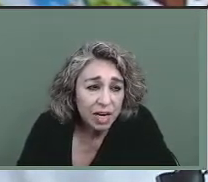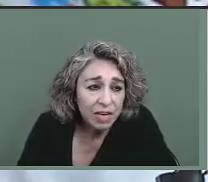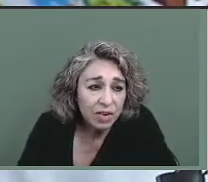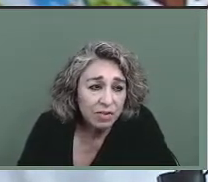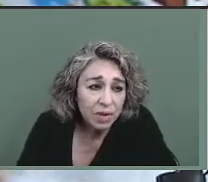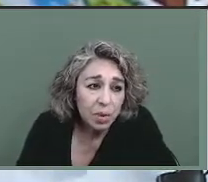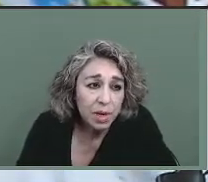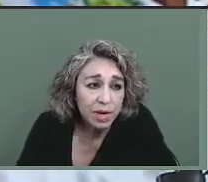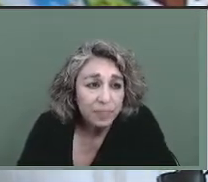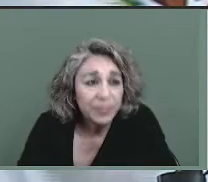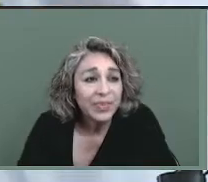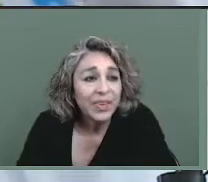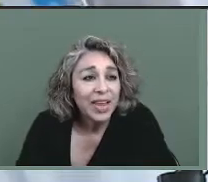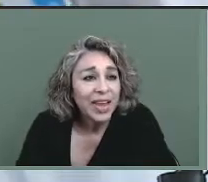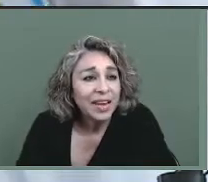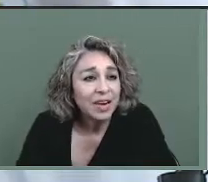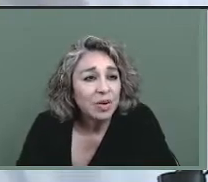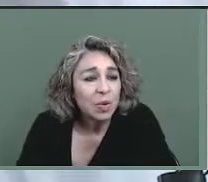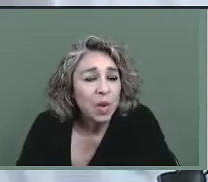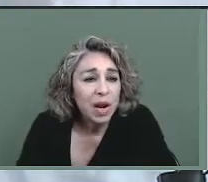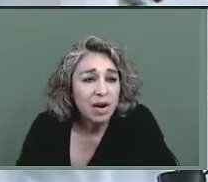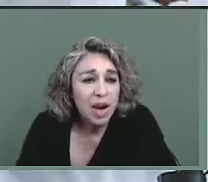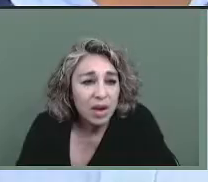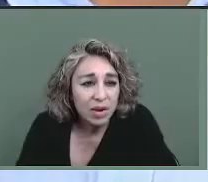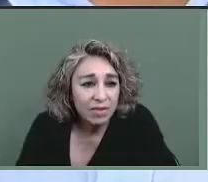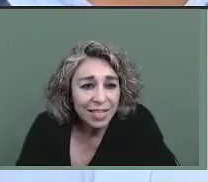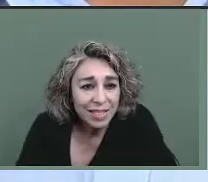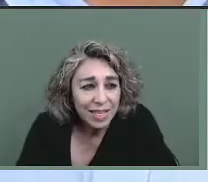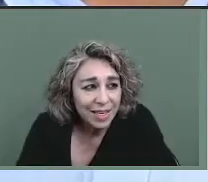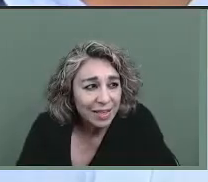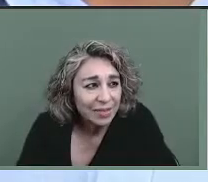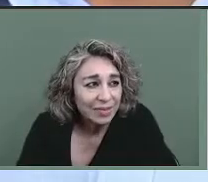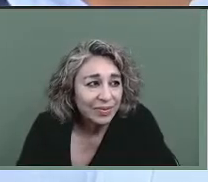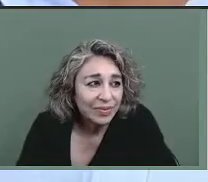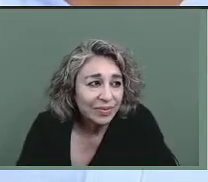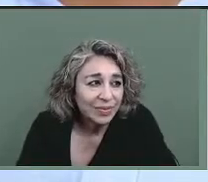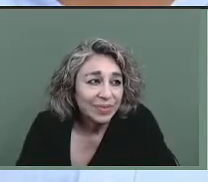our country forward. And we are now advancing